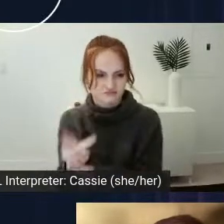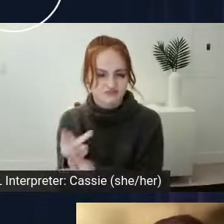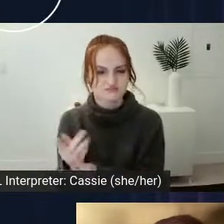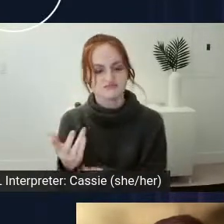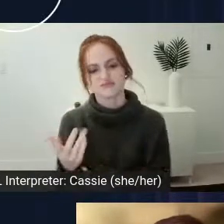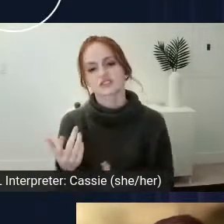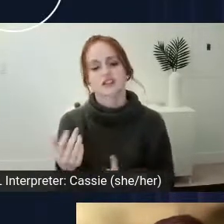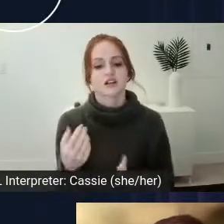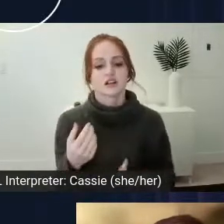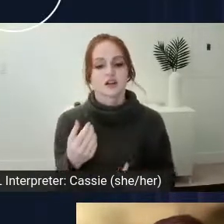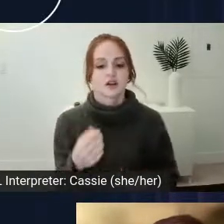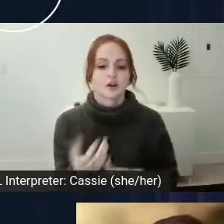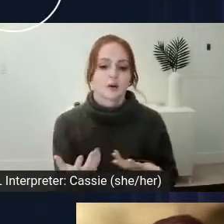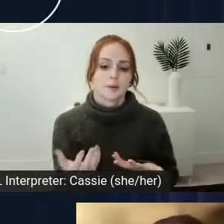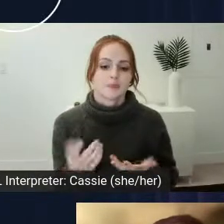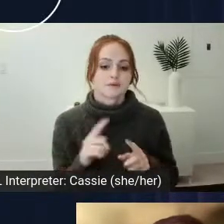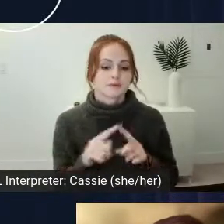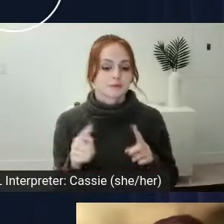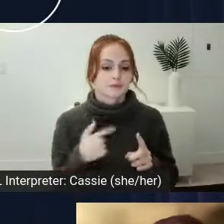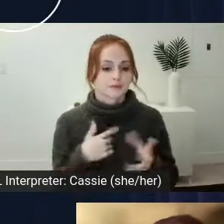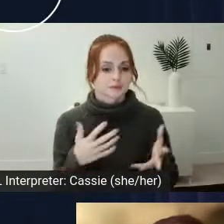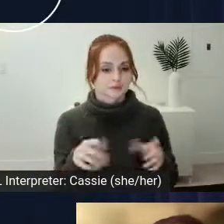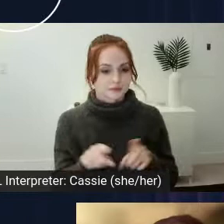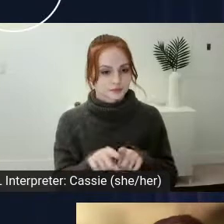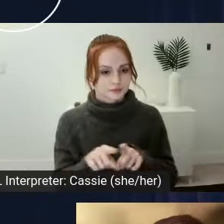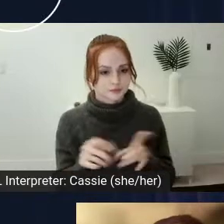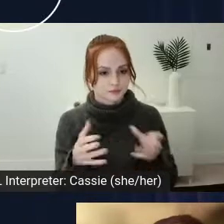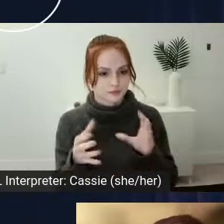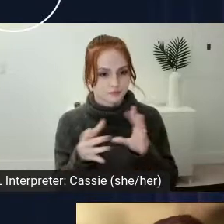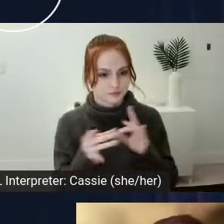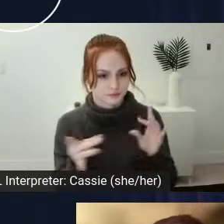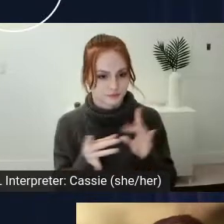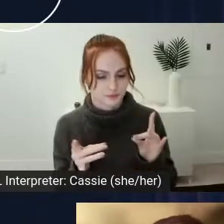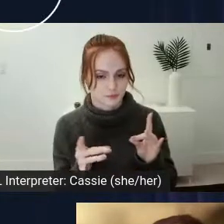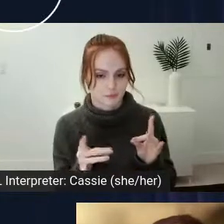and negligent, so poorly. But I also want to bring up the fact that, you know, that